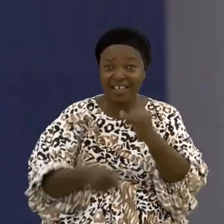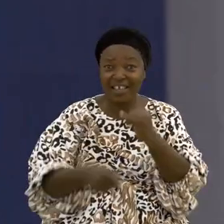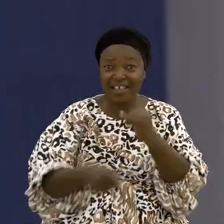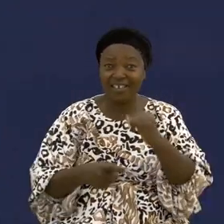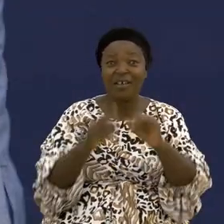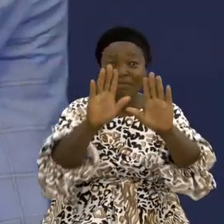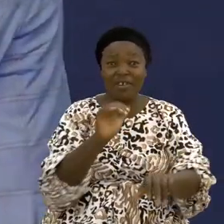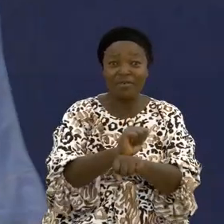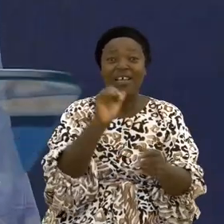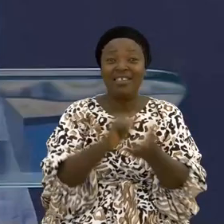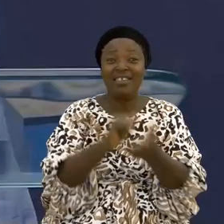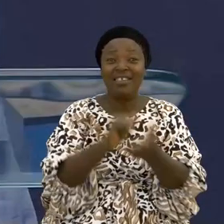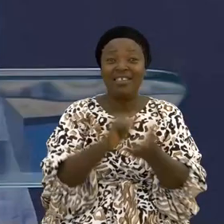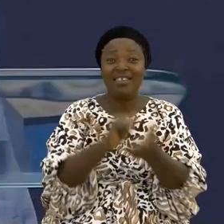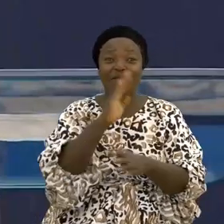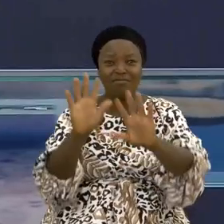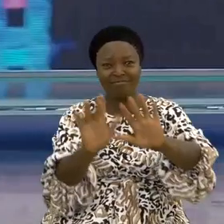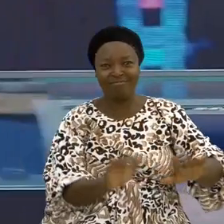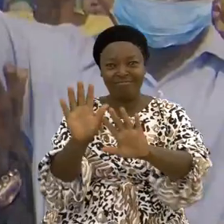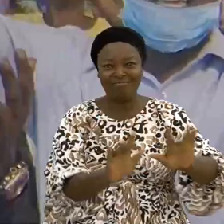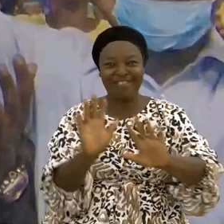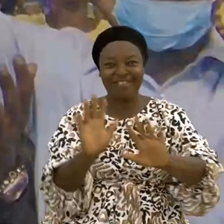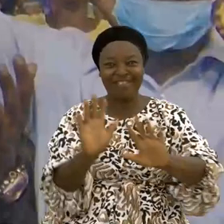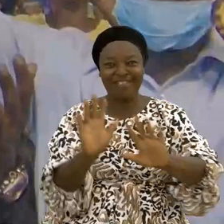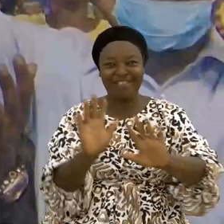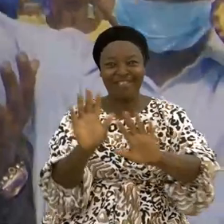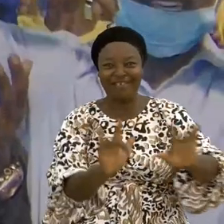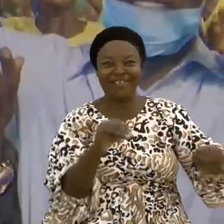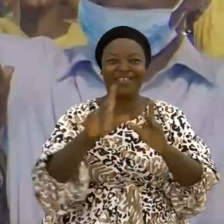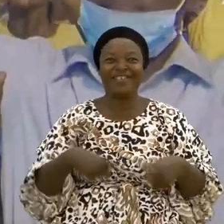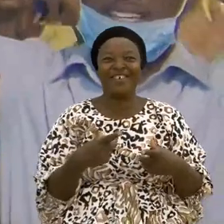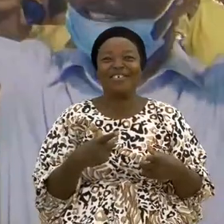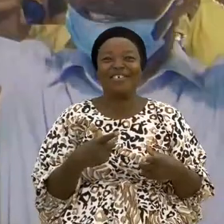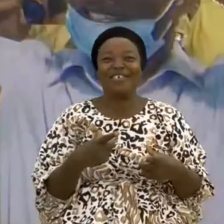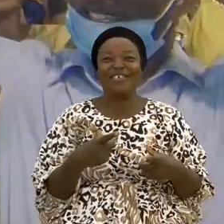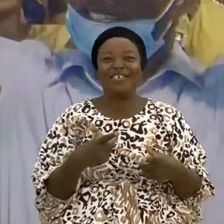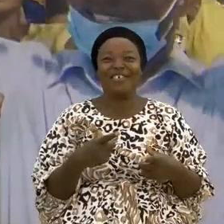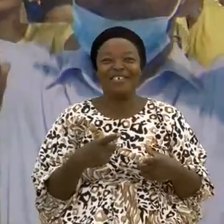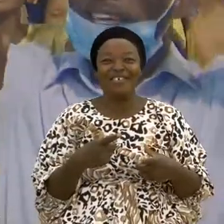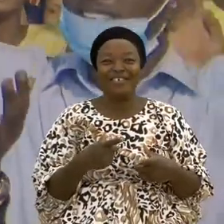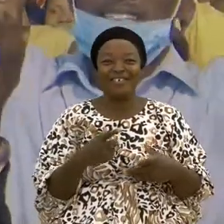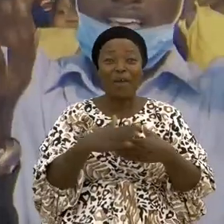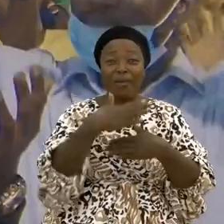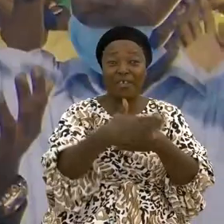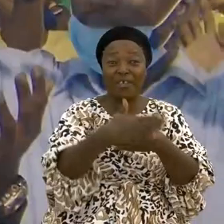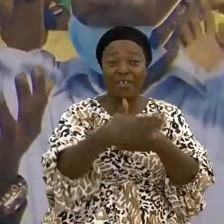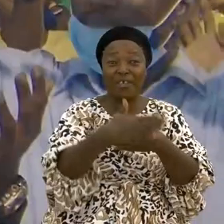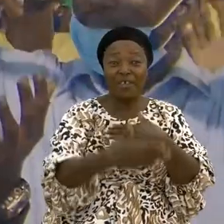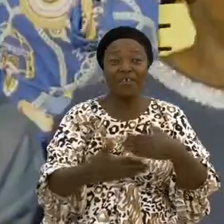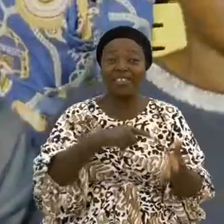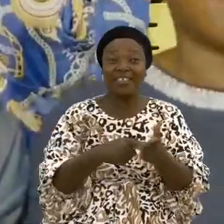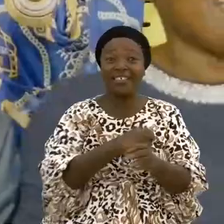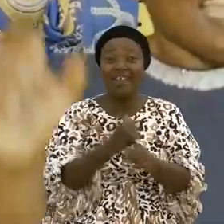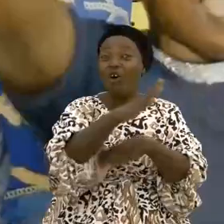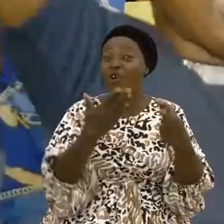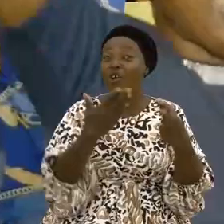will be flowing, flowing, flowing in your life beyond this year for the